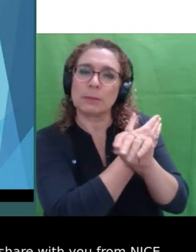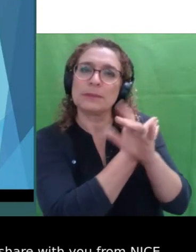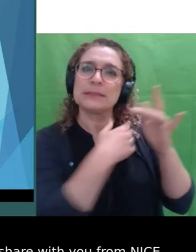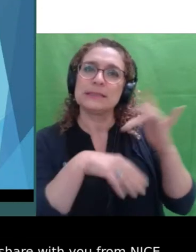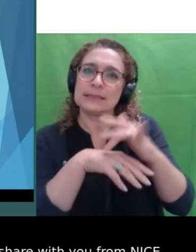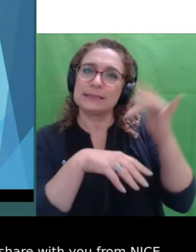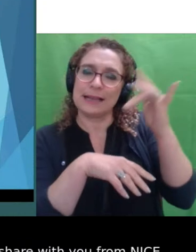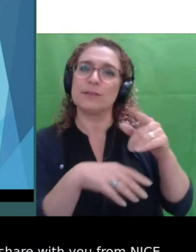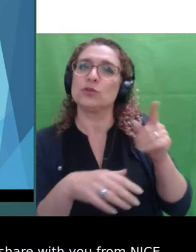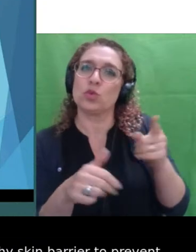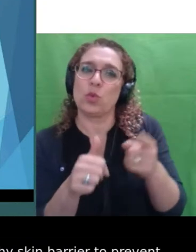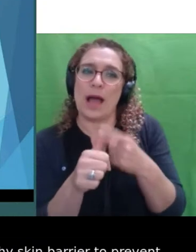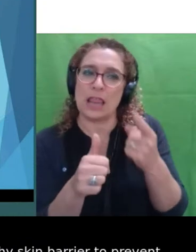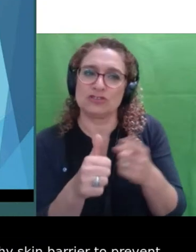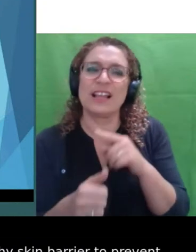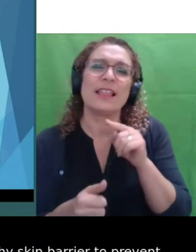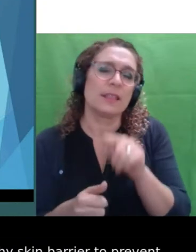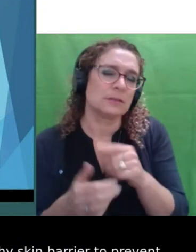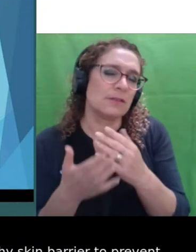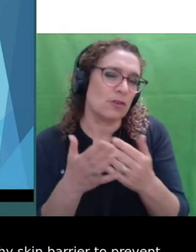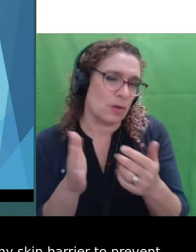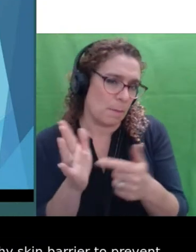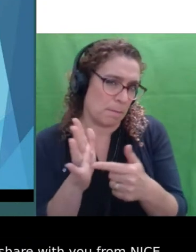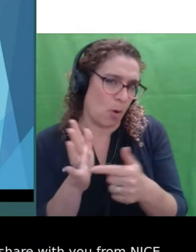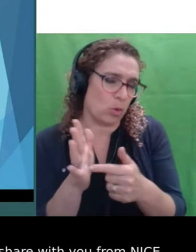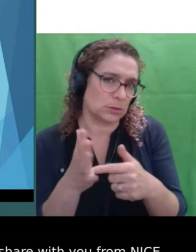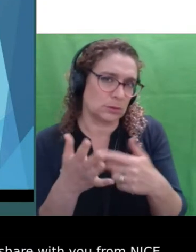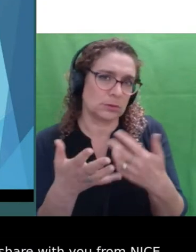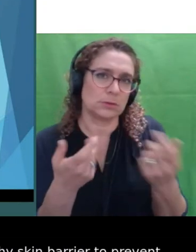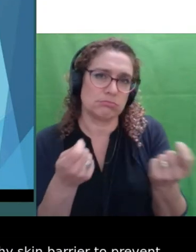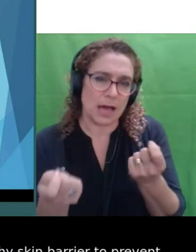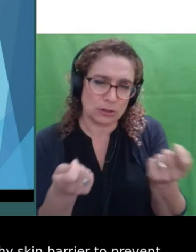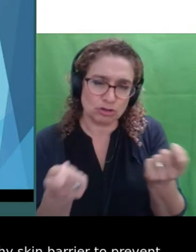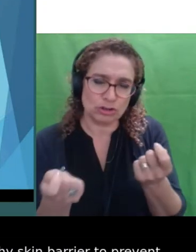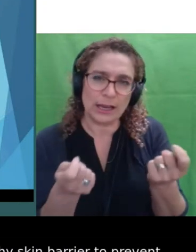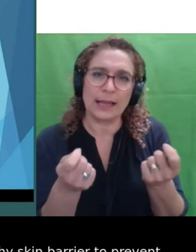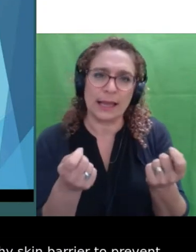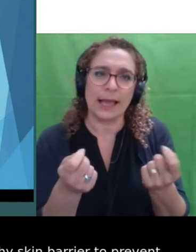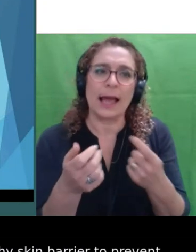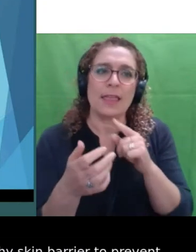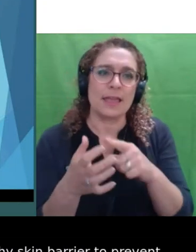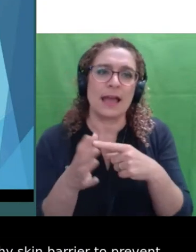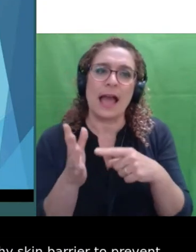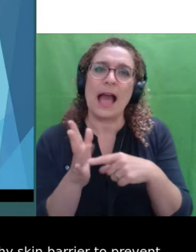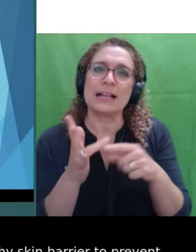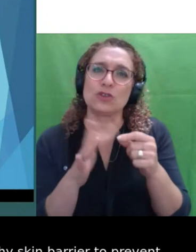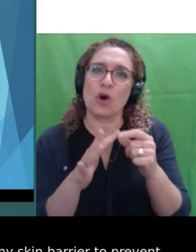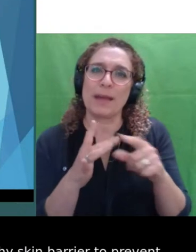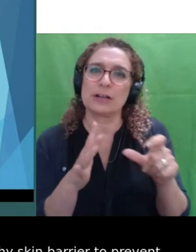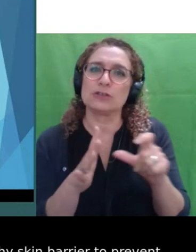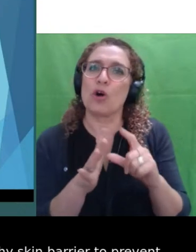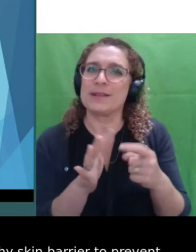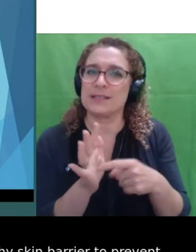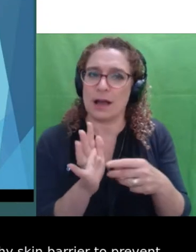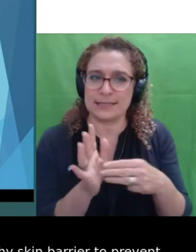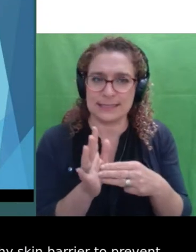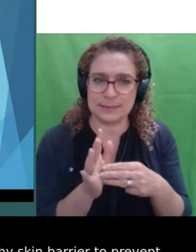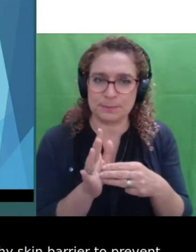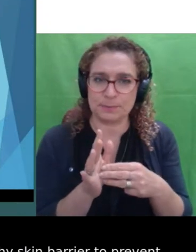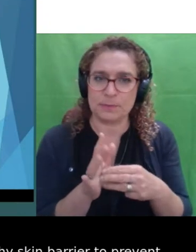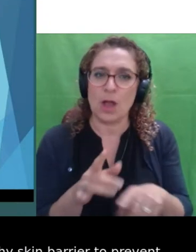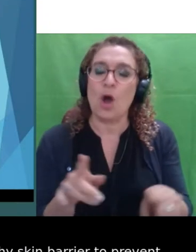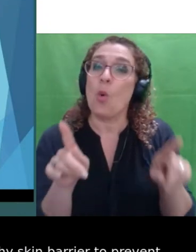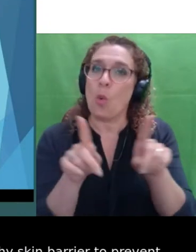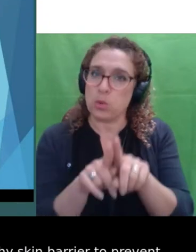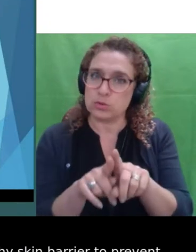really important step in managing atopic dermatitis but then i hope you'll gain knowledge about